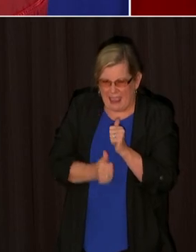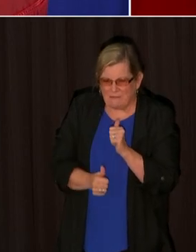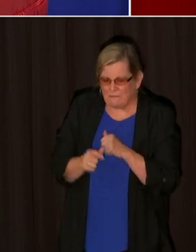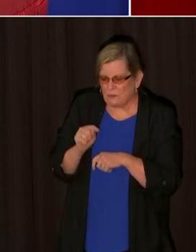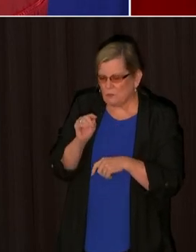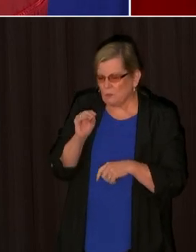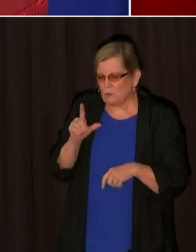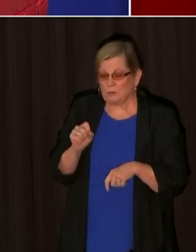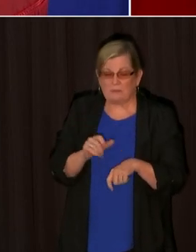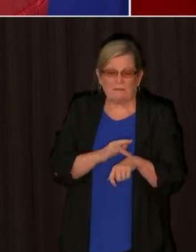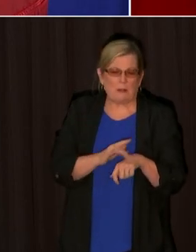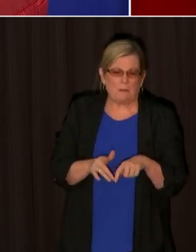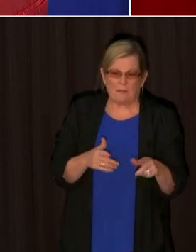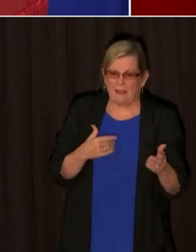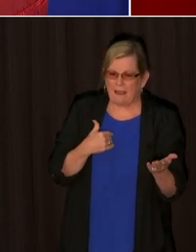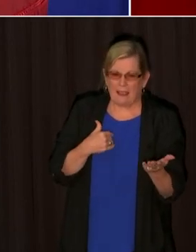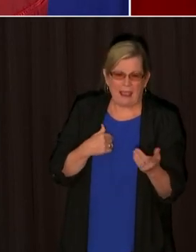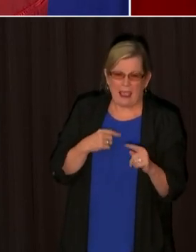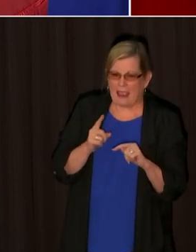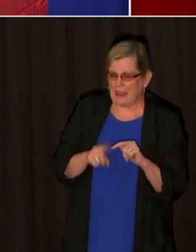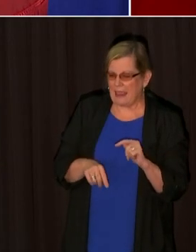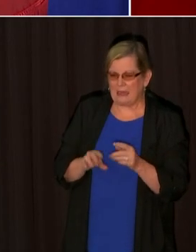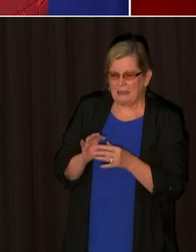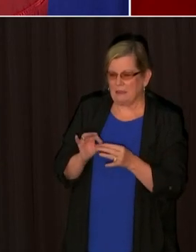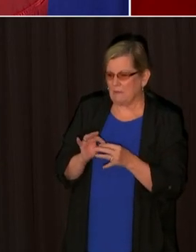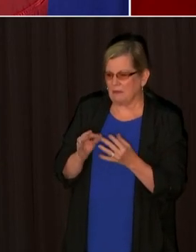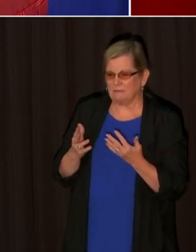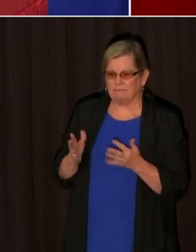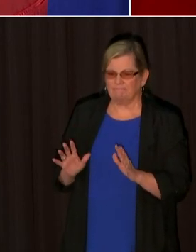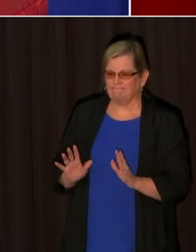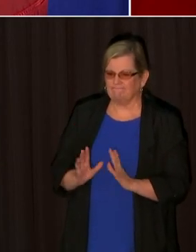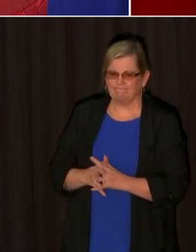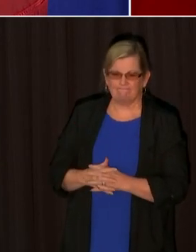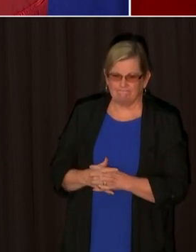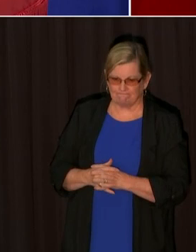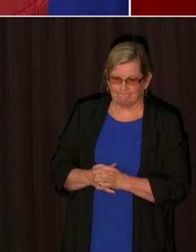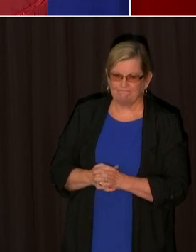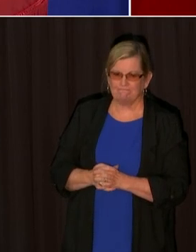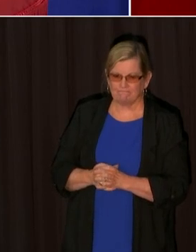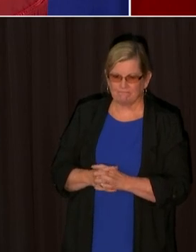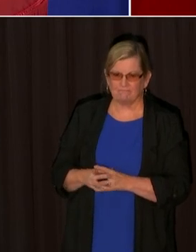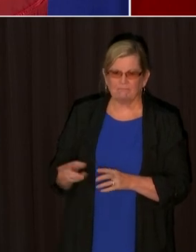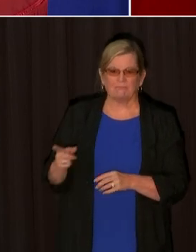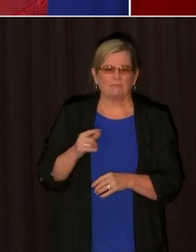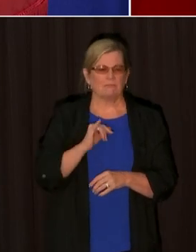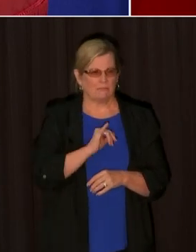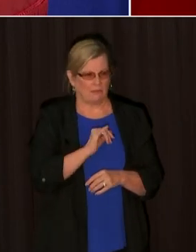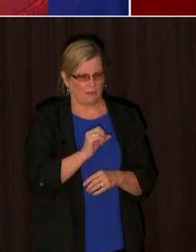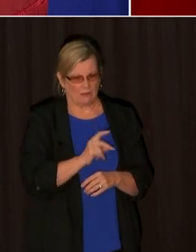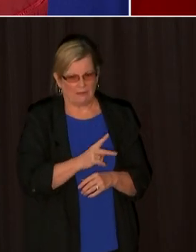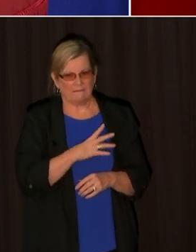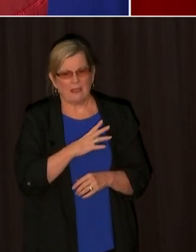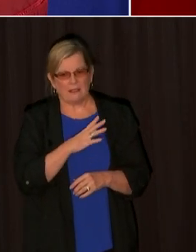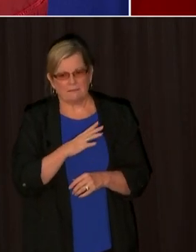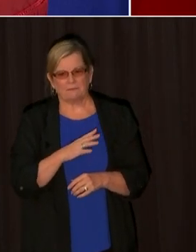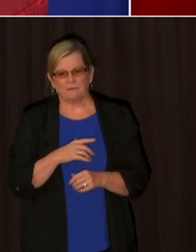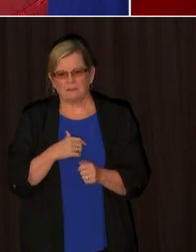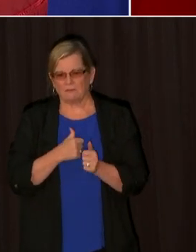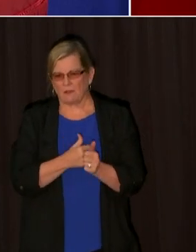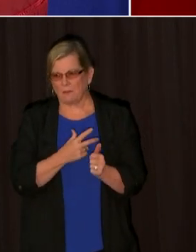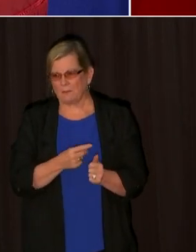And I don't think I can comment any further on the investigation. All right, let me just have another follow-up question. Sure. If you